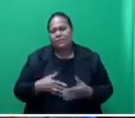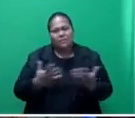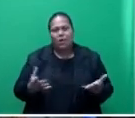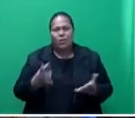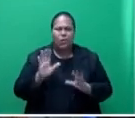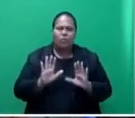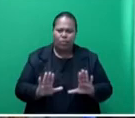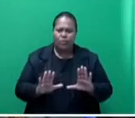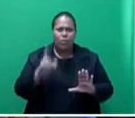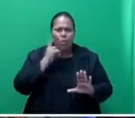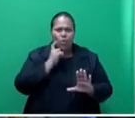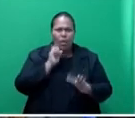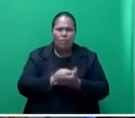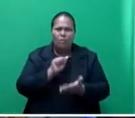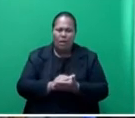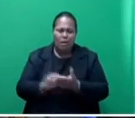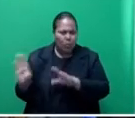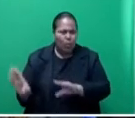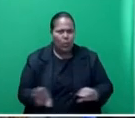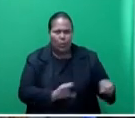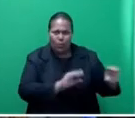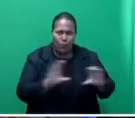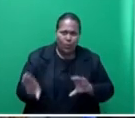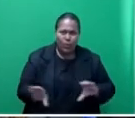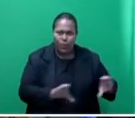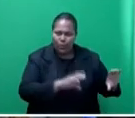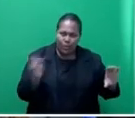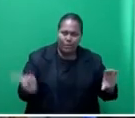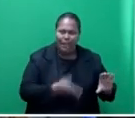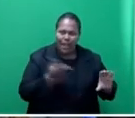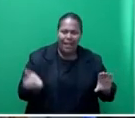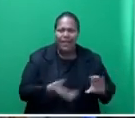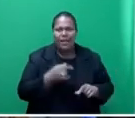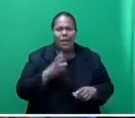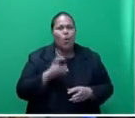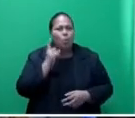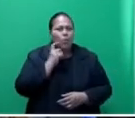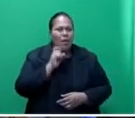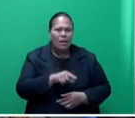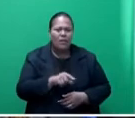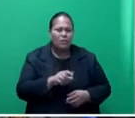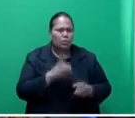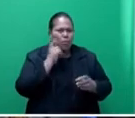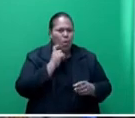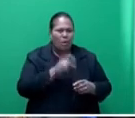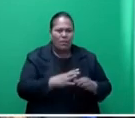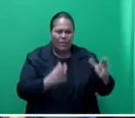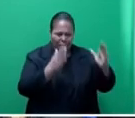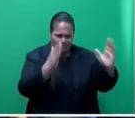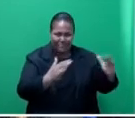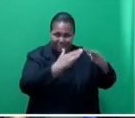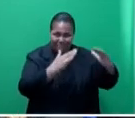plants. This resulted in the breakages of critical bulk pipelines supplying raw water to water treatment plants, and because of the